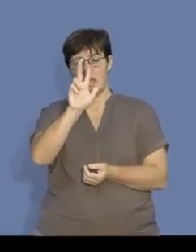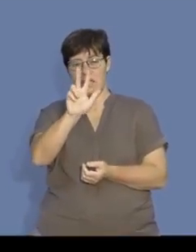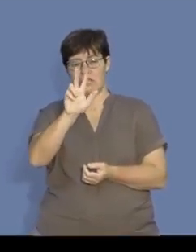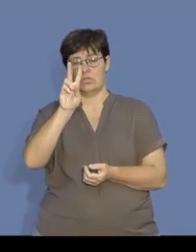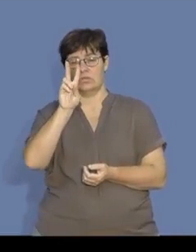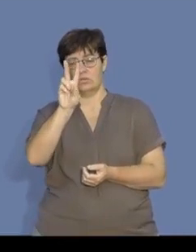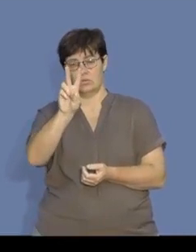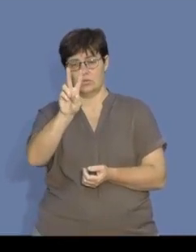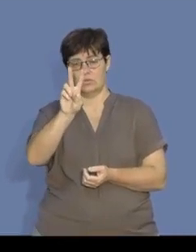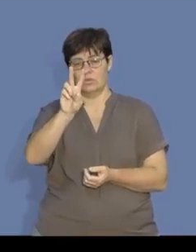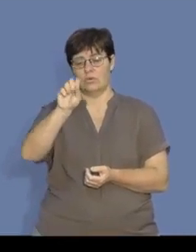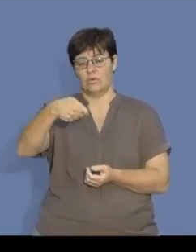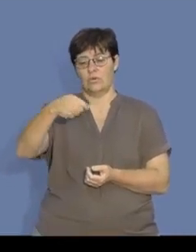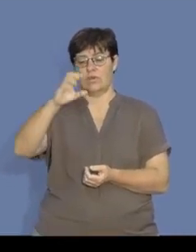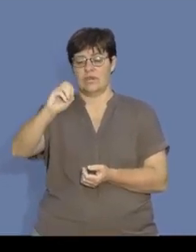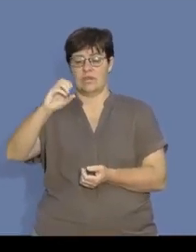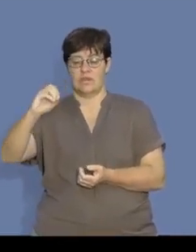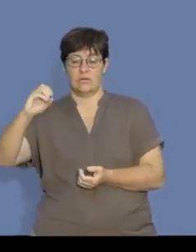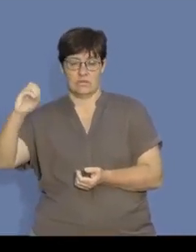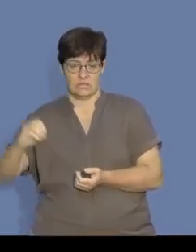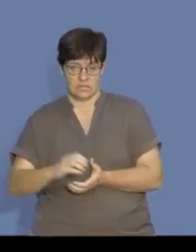3,982,000. So